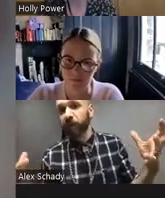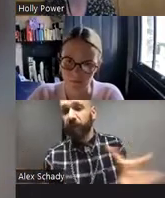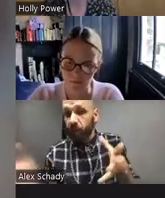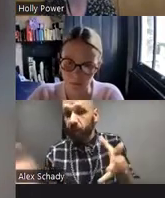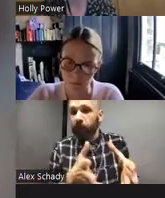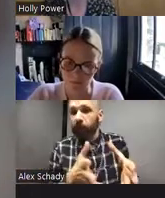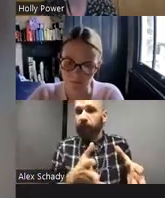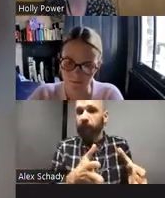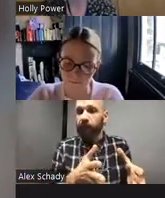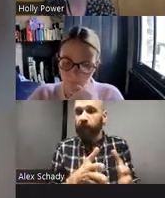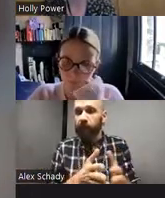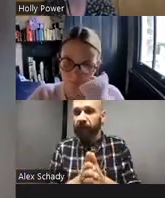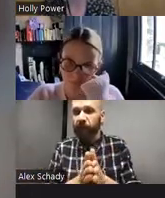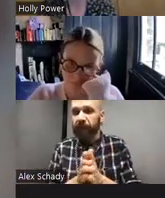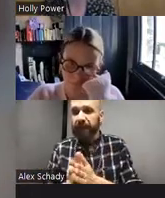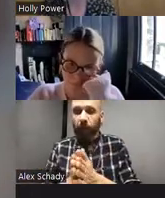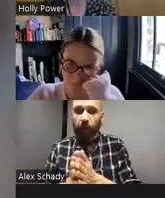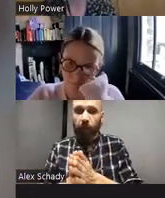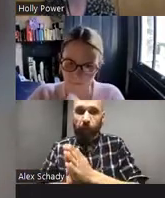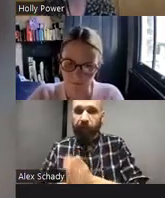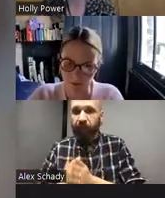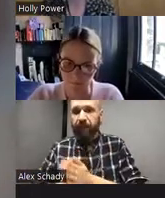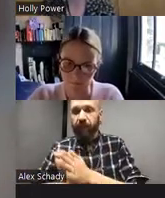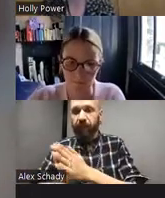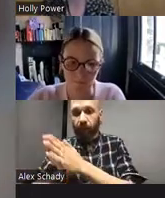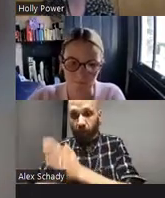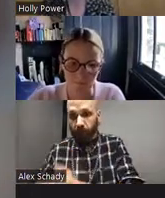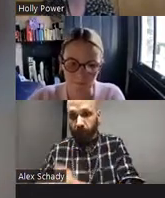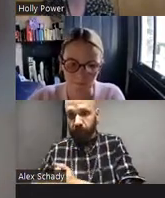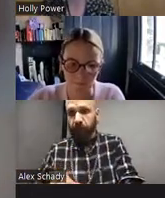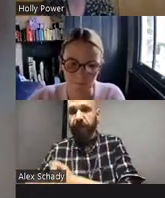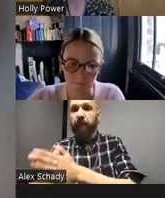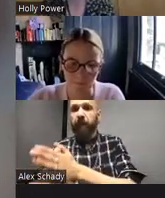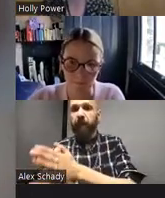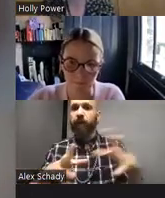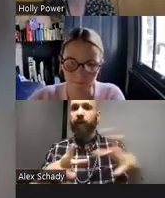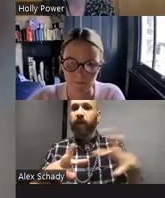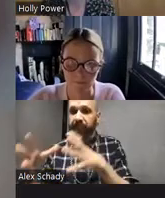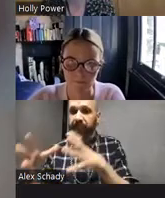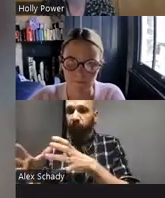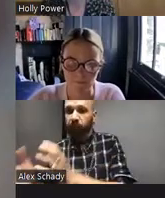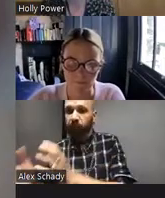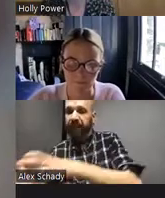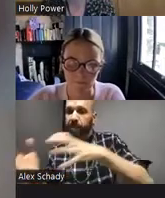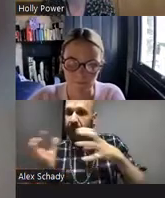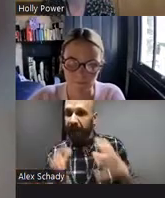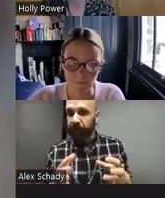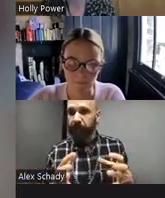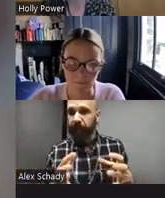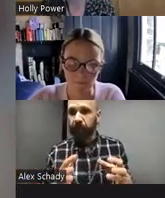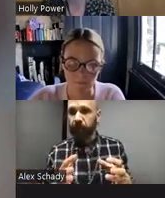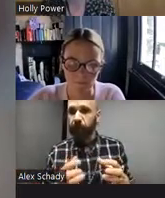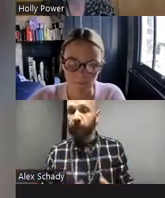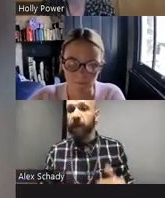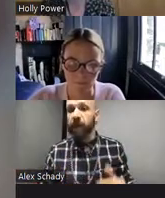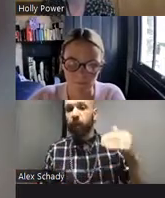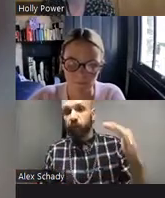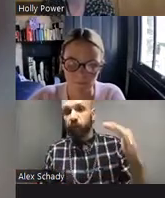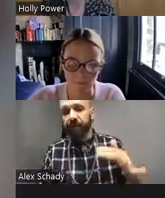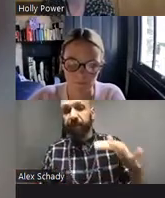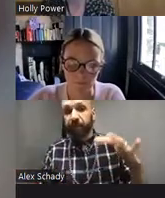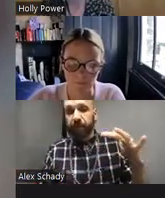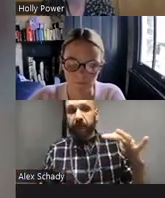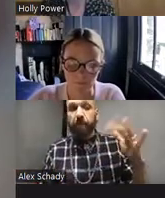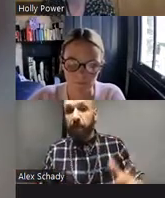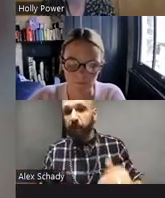might do something that you're used to doing by yourself. But what we found for our students, when they did the project, they came back to their studio